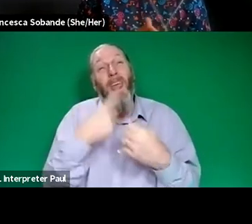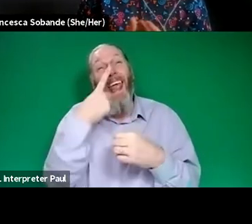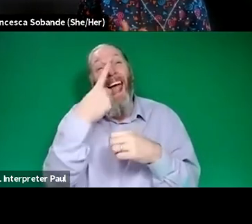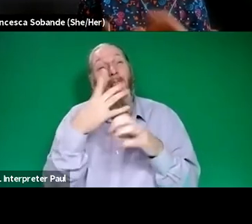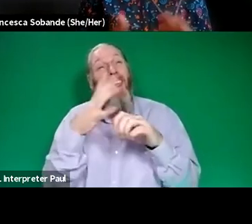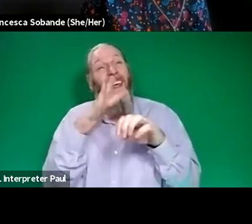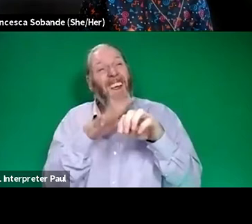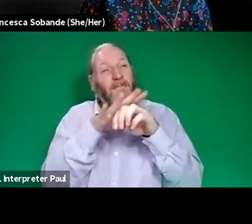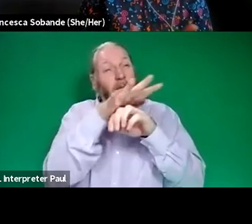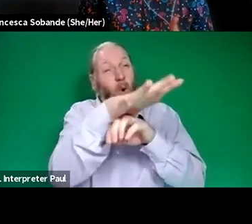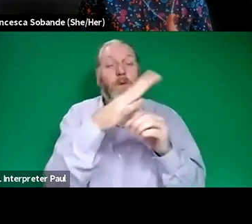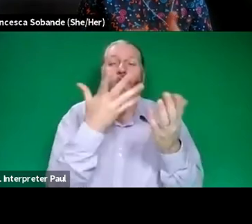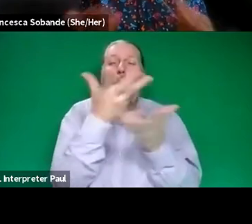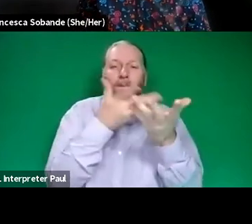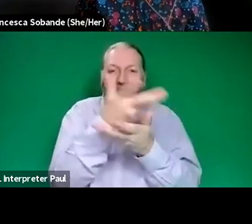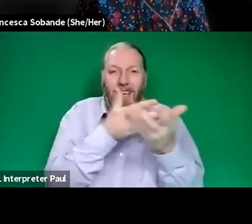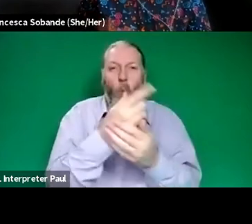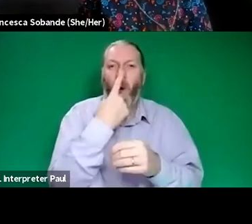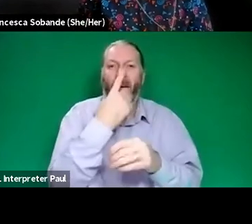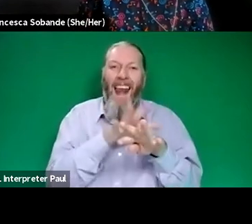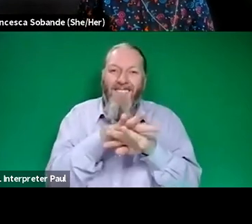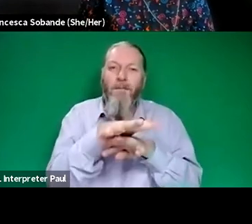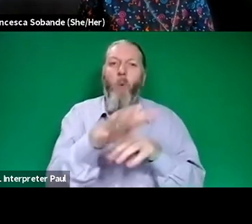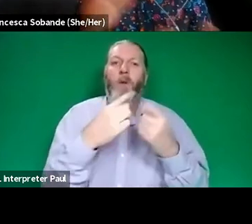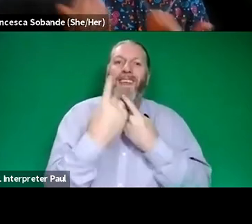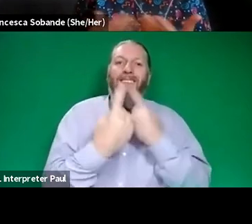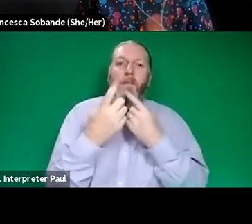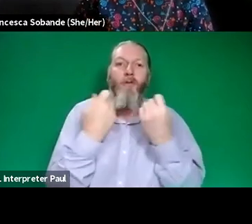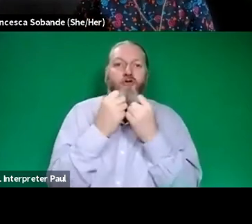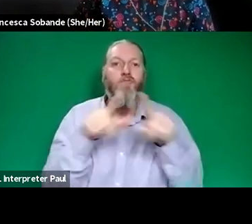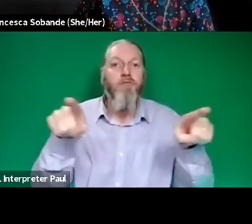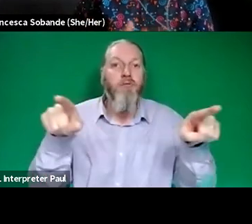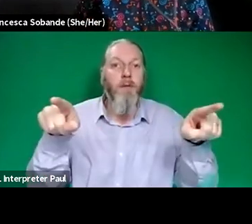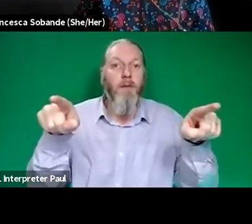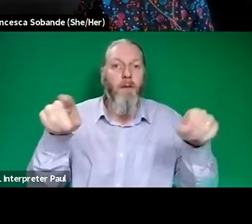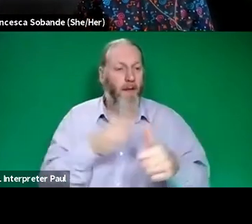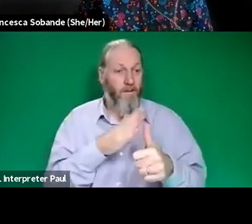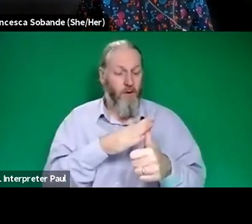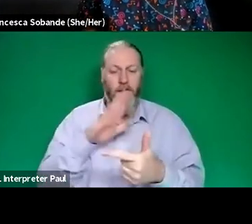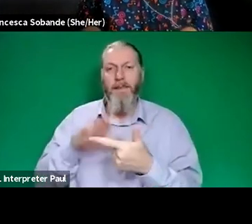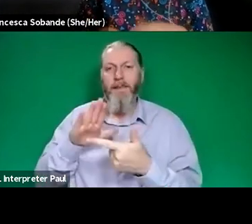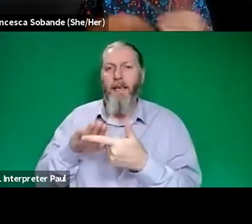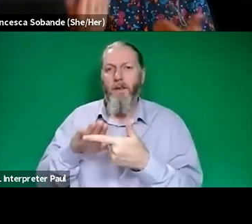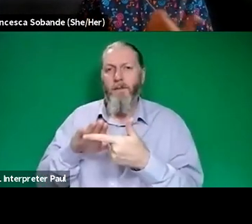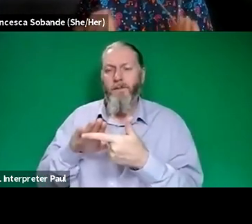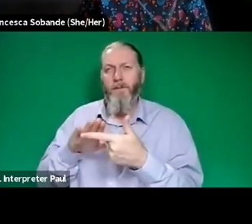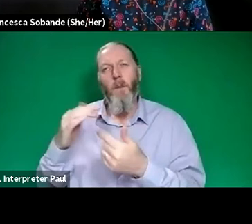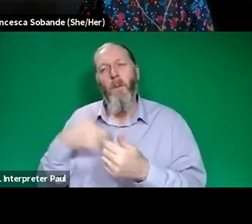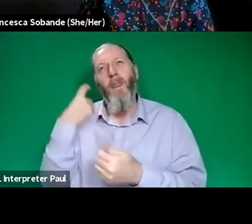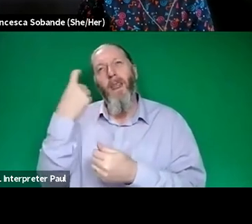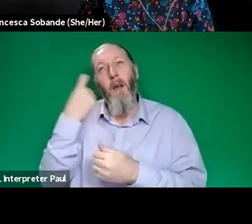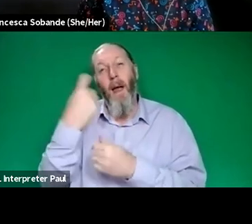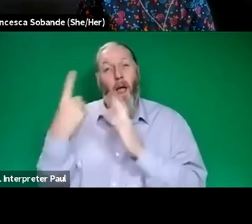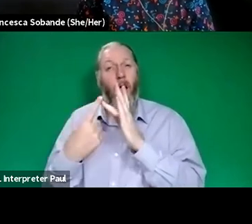be listened to and responded to and taken seriously. And the other example I was thinking about, which was maybe less at the level of